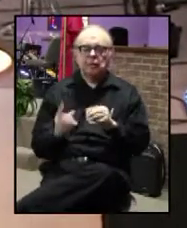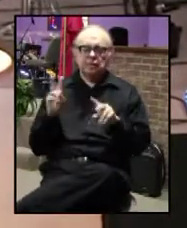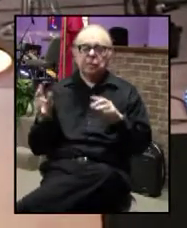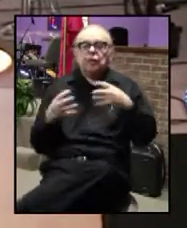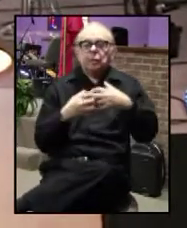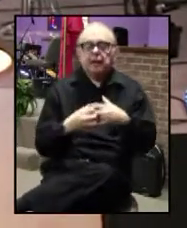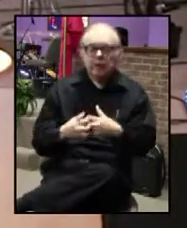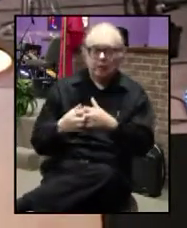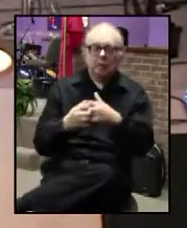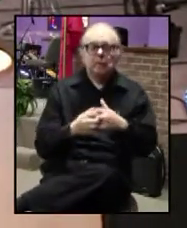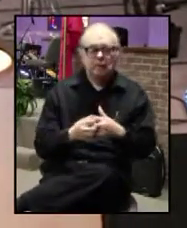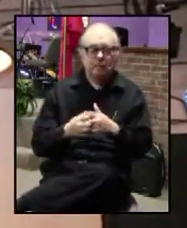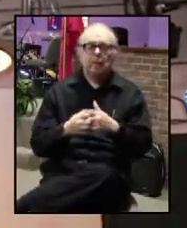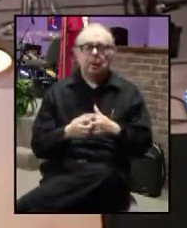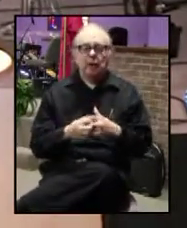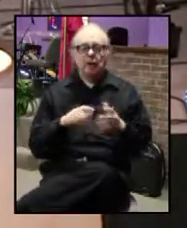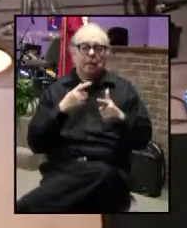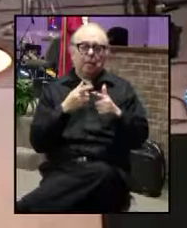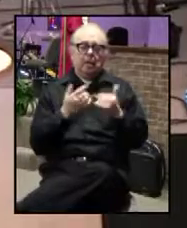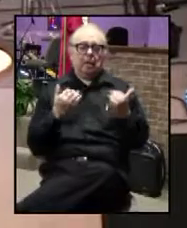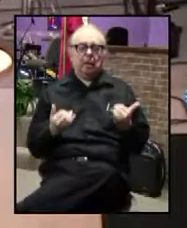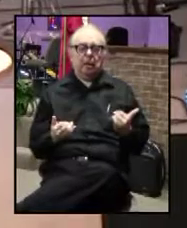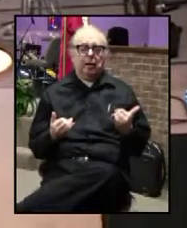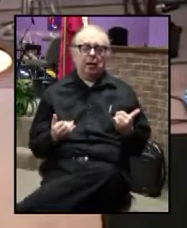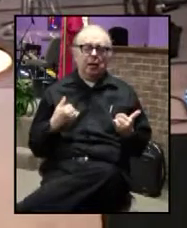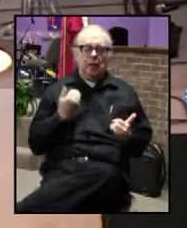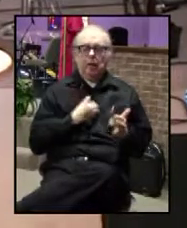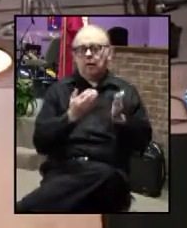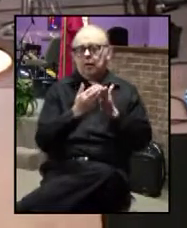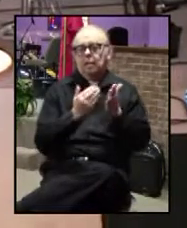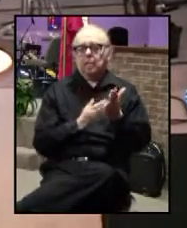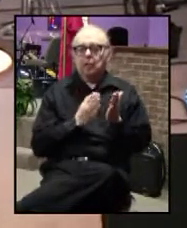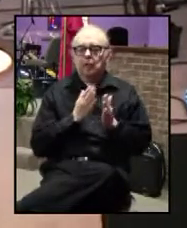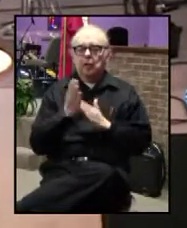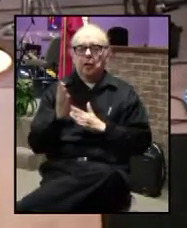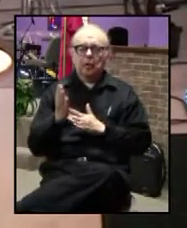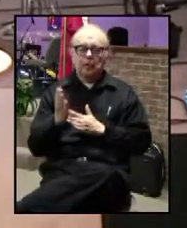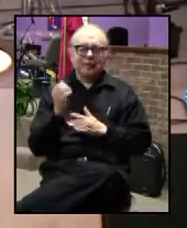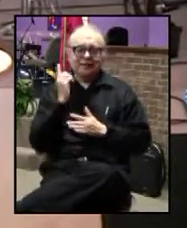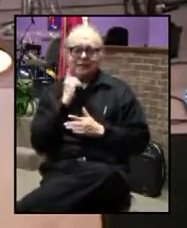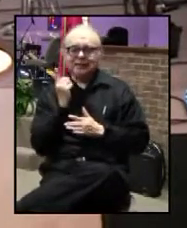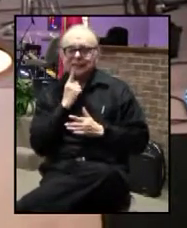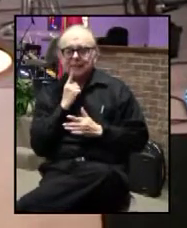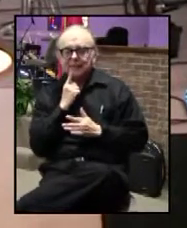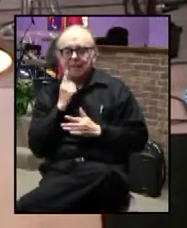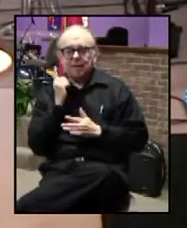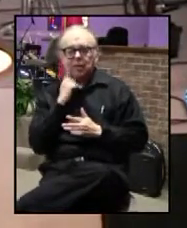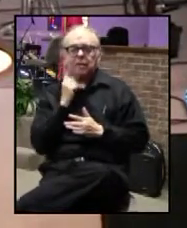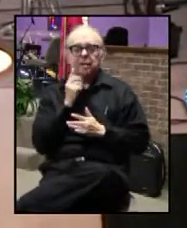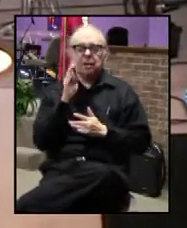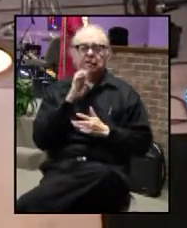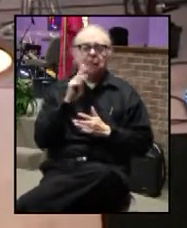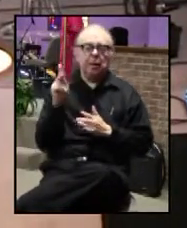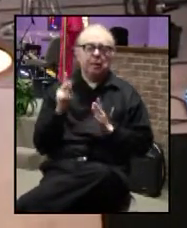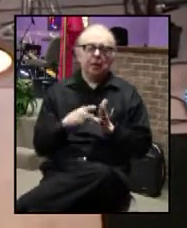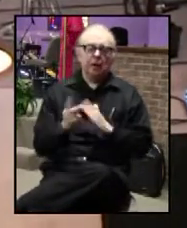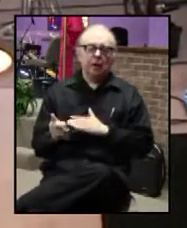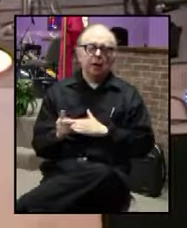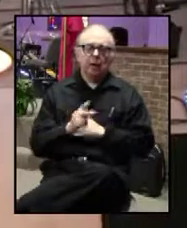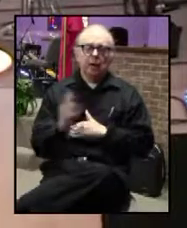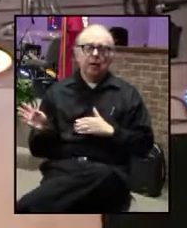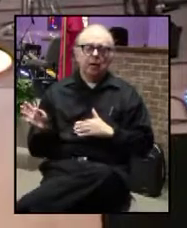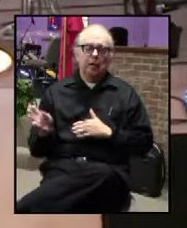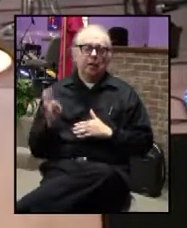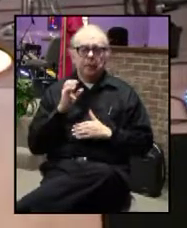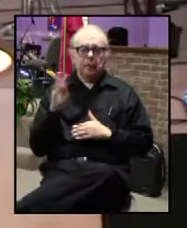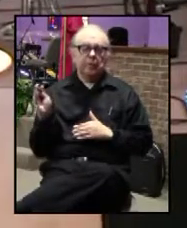together, and now our messages are going out to the deaf on the deaf websites, two of the biggest